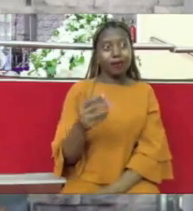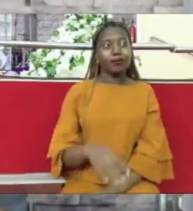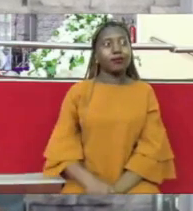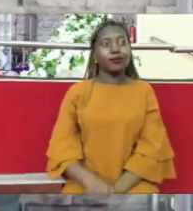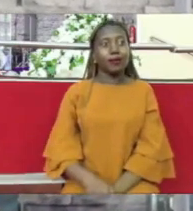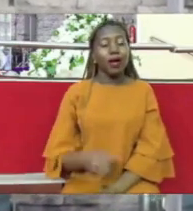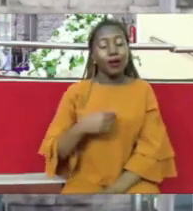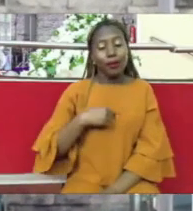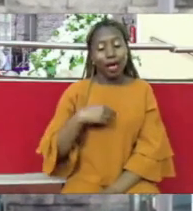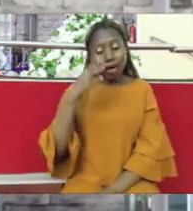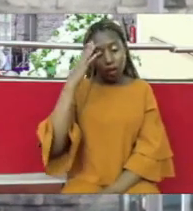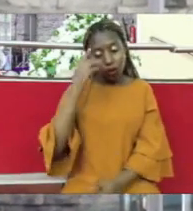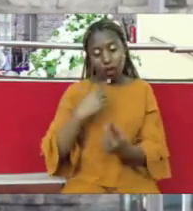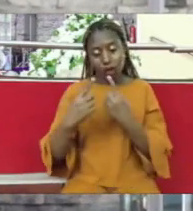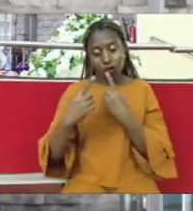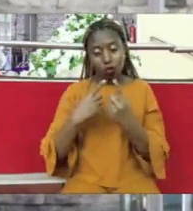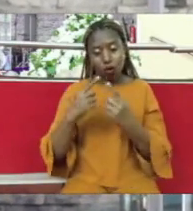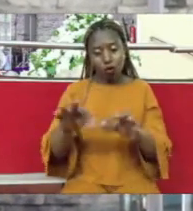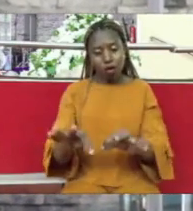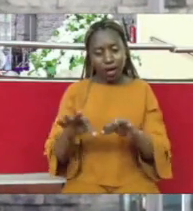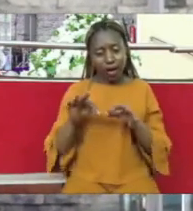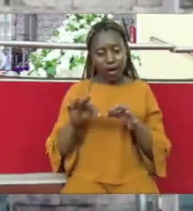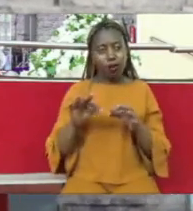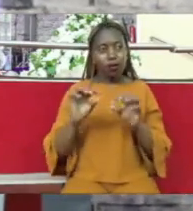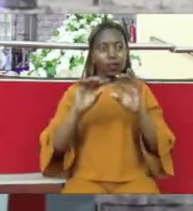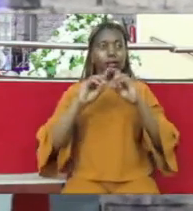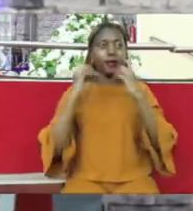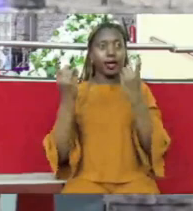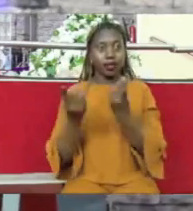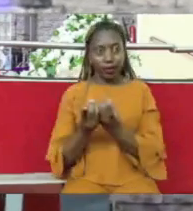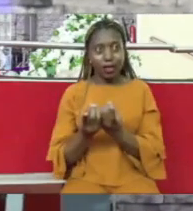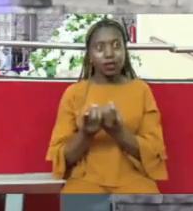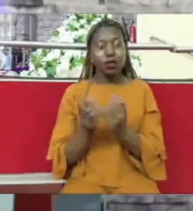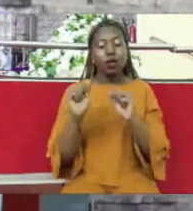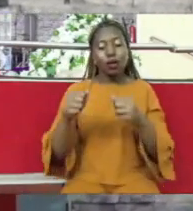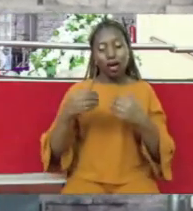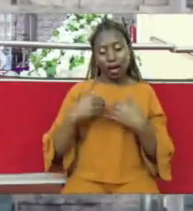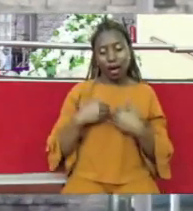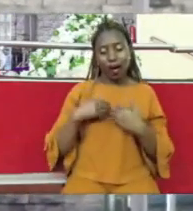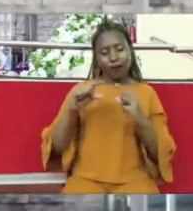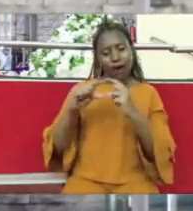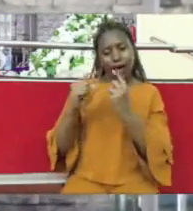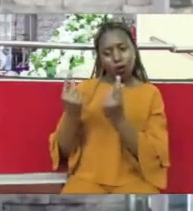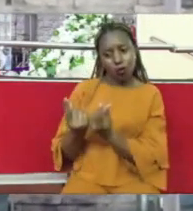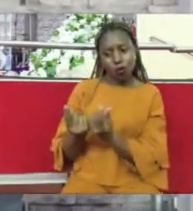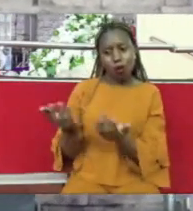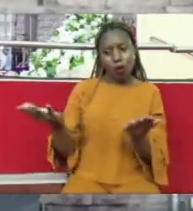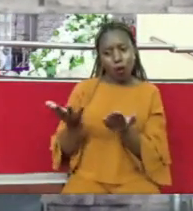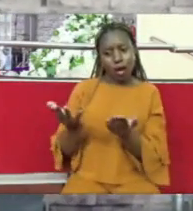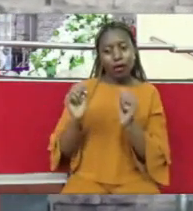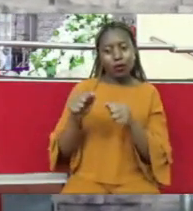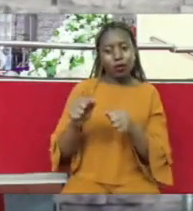accounts department. Mr. Gashuru will allow me. So that we can have a slot. Whereas you are contributing